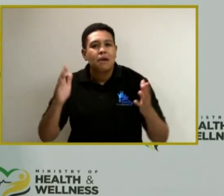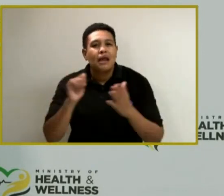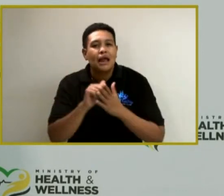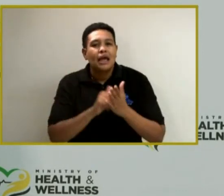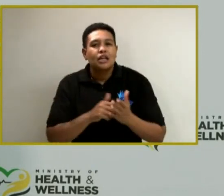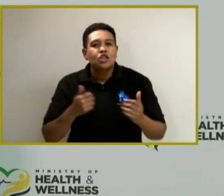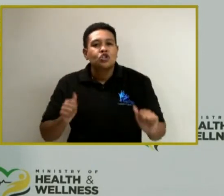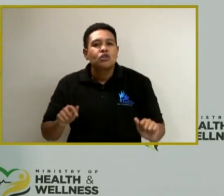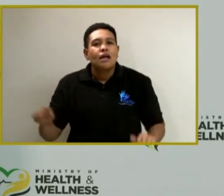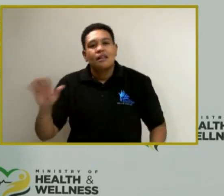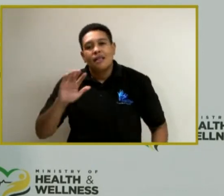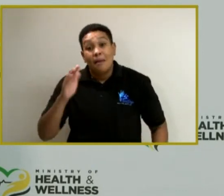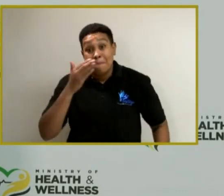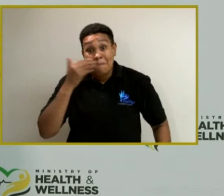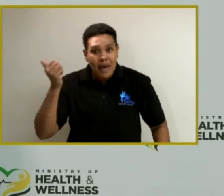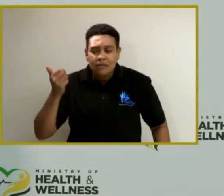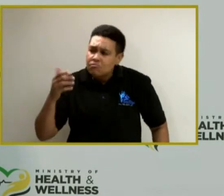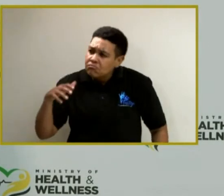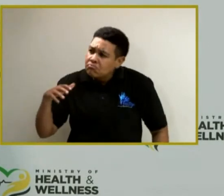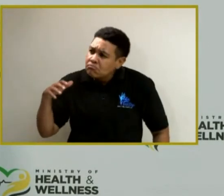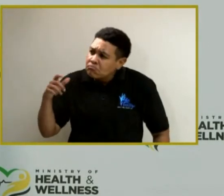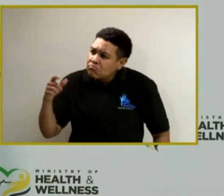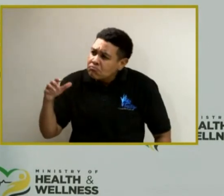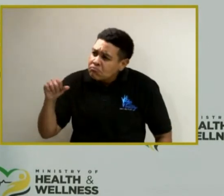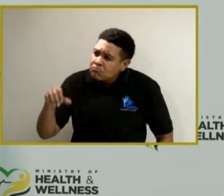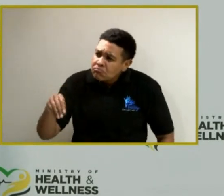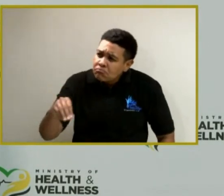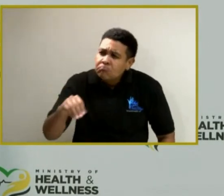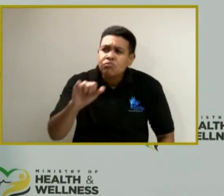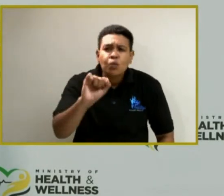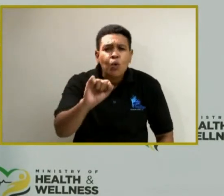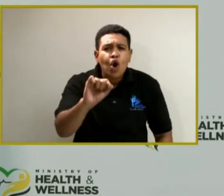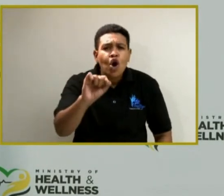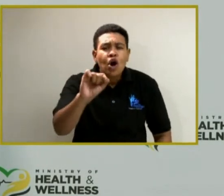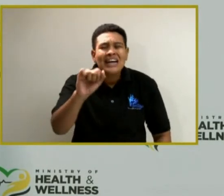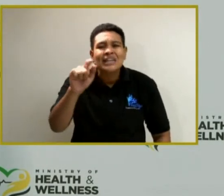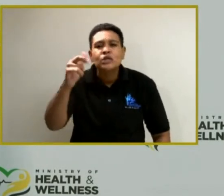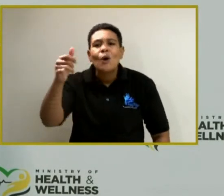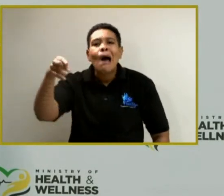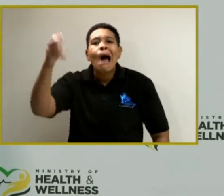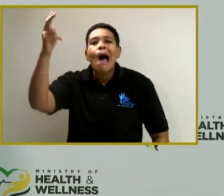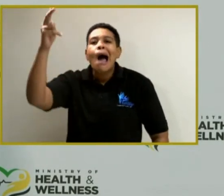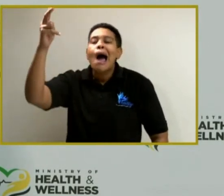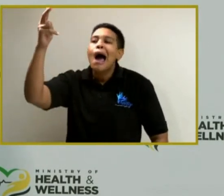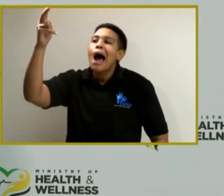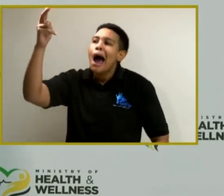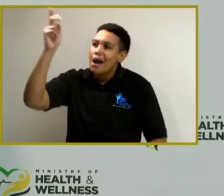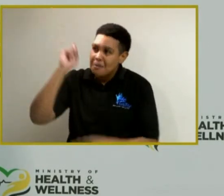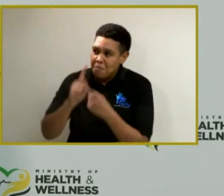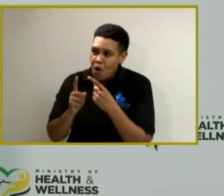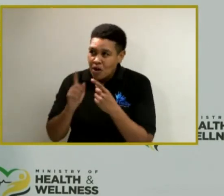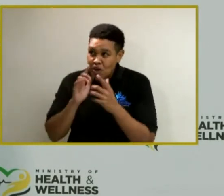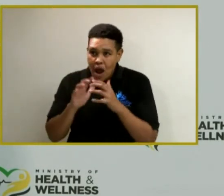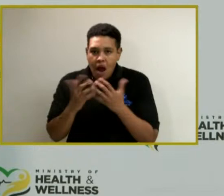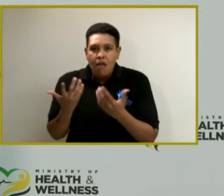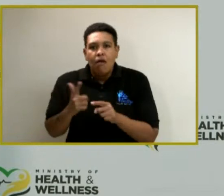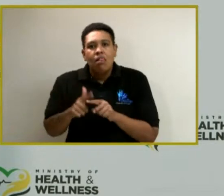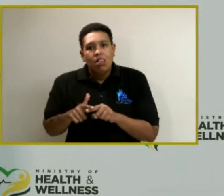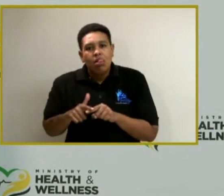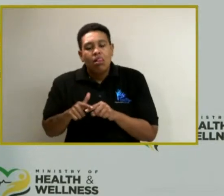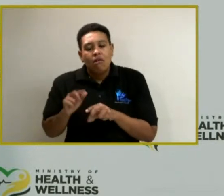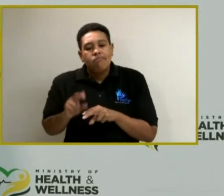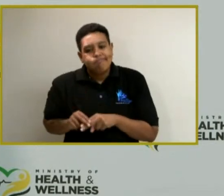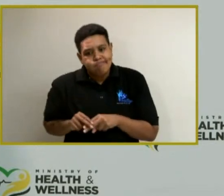think we are at a fairly high pressure point where a lot is going to depend on